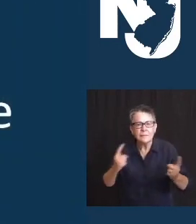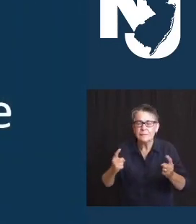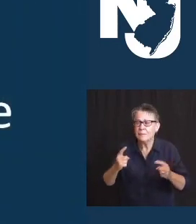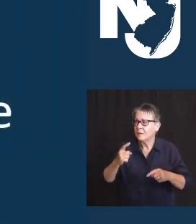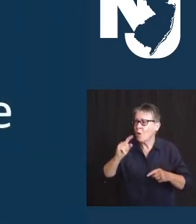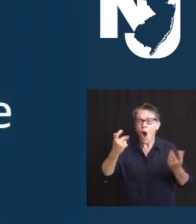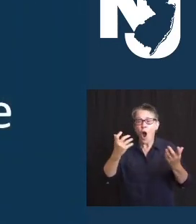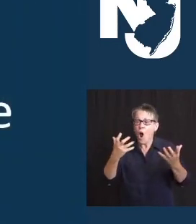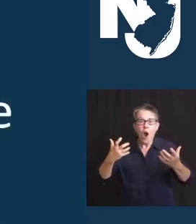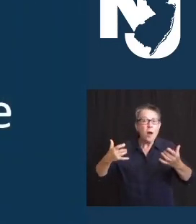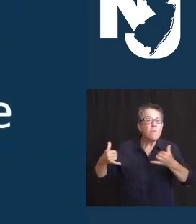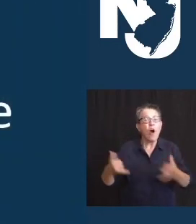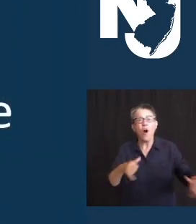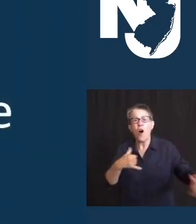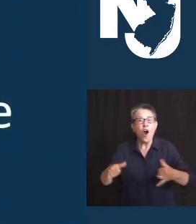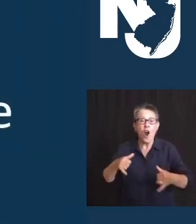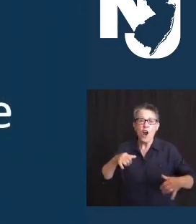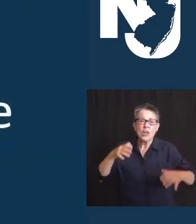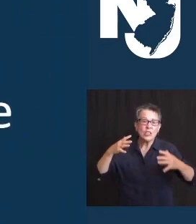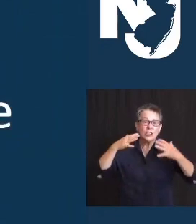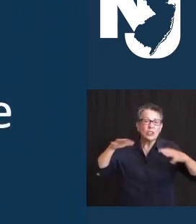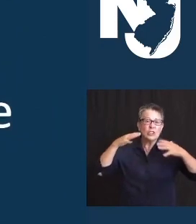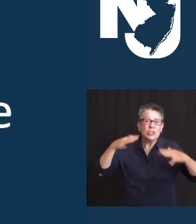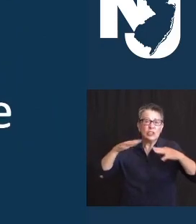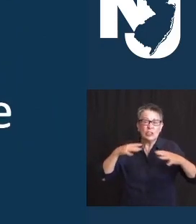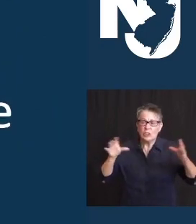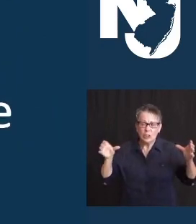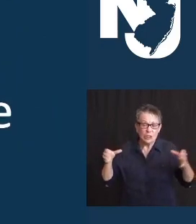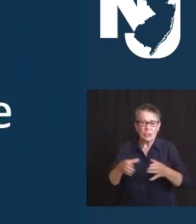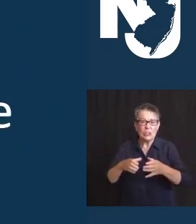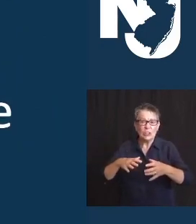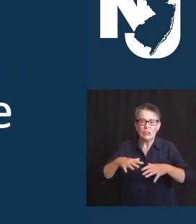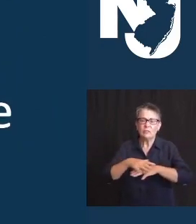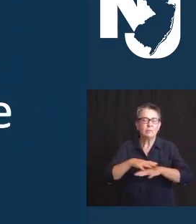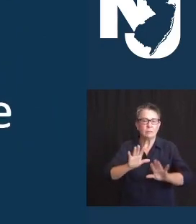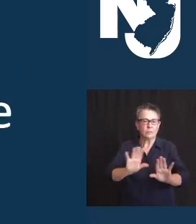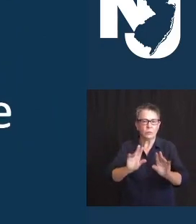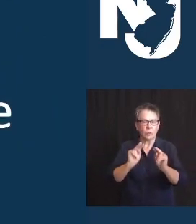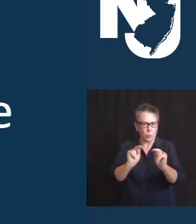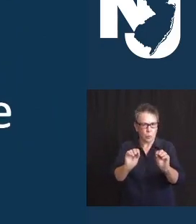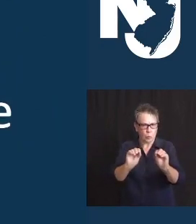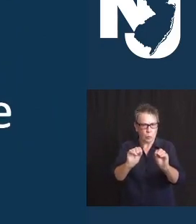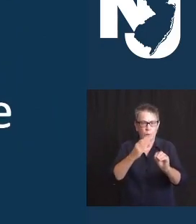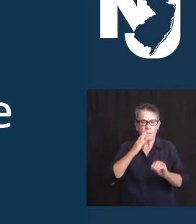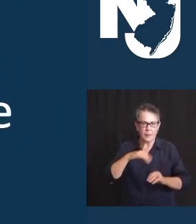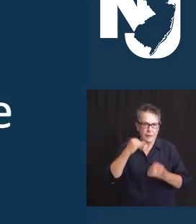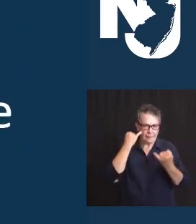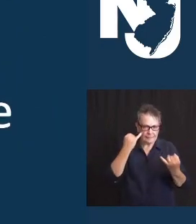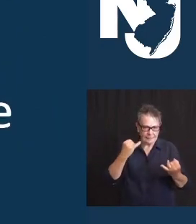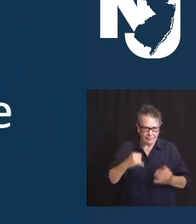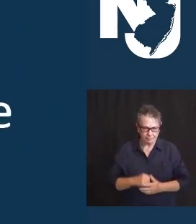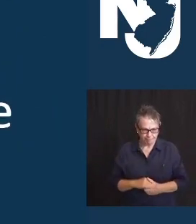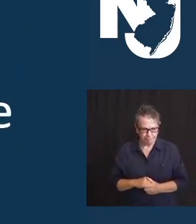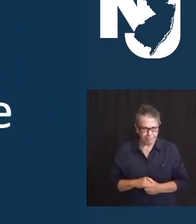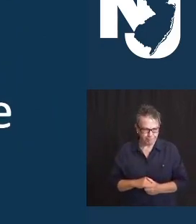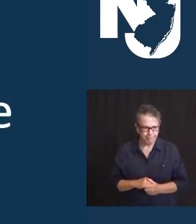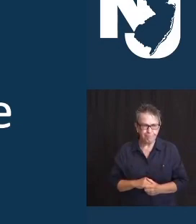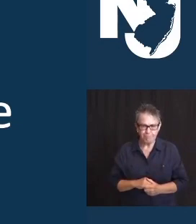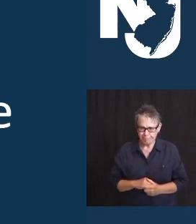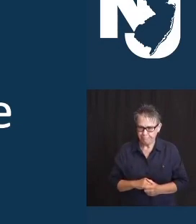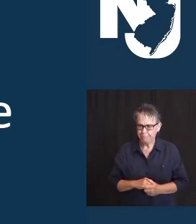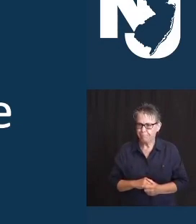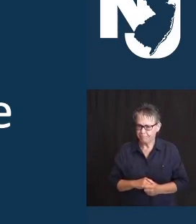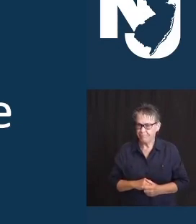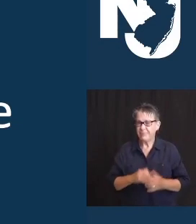the news broke that the Census Bureau will be ending its door-to-door efforts 1 month earlier than originally planned